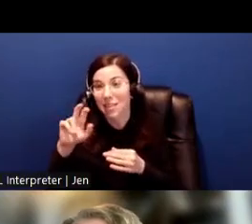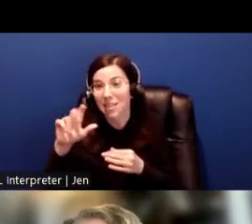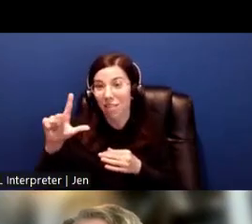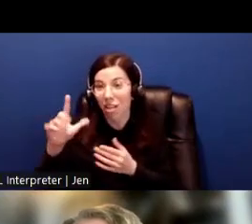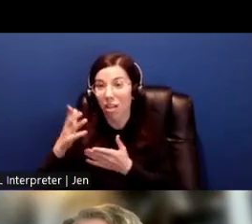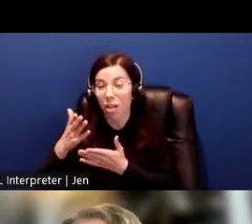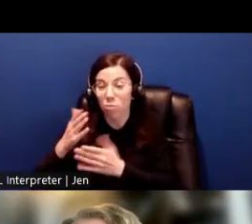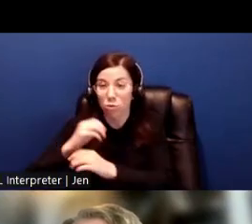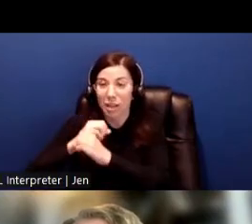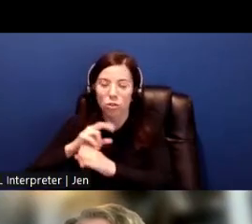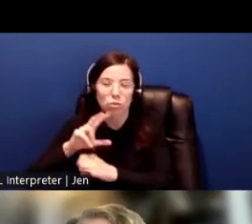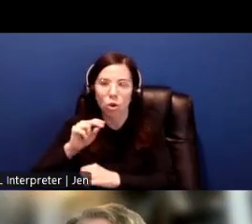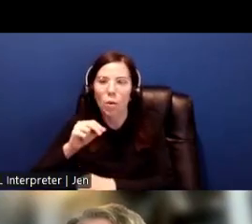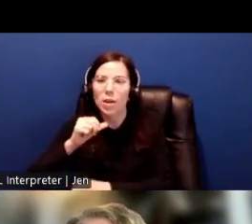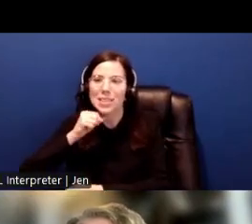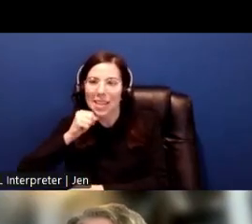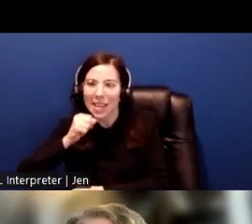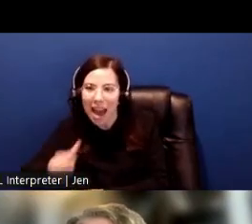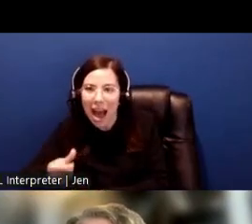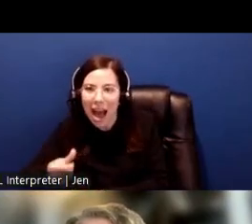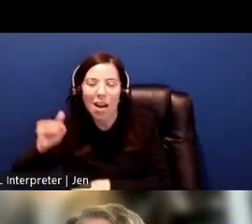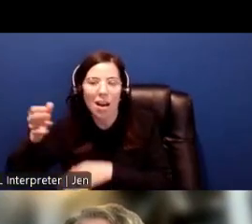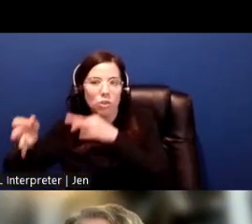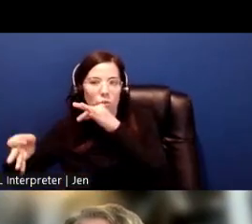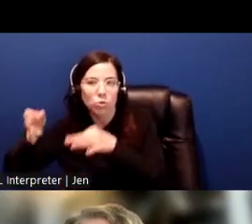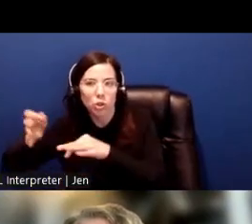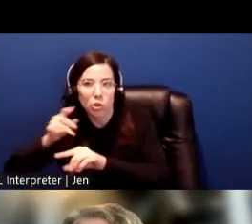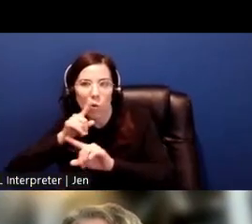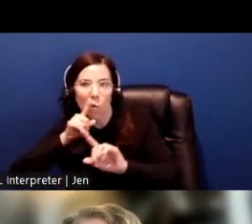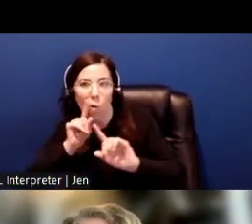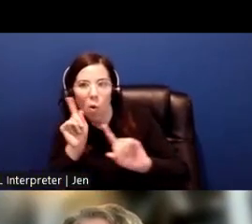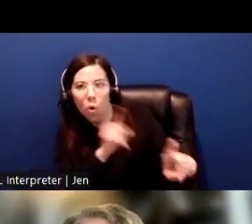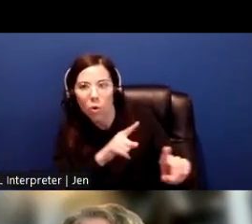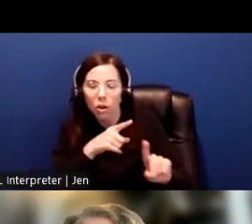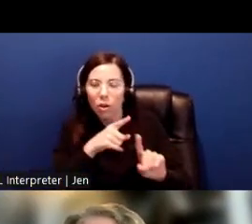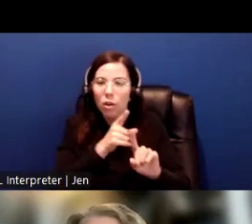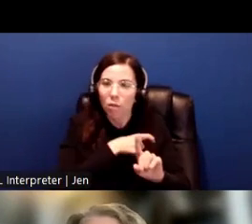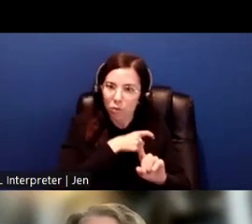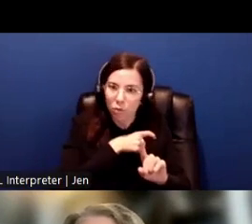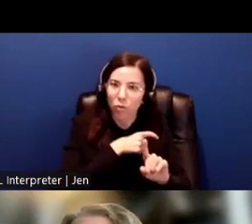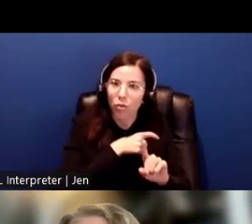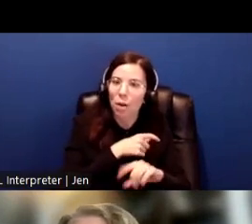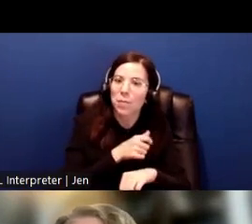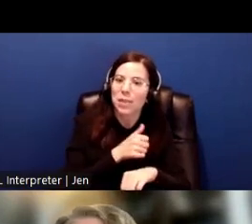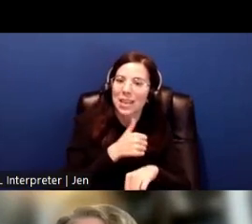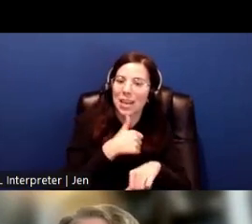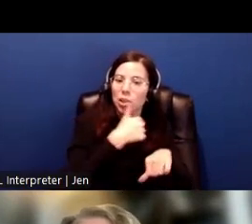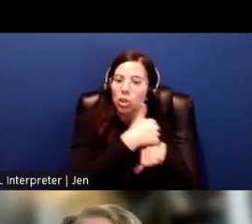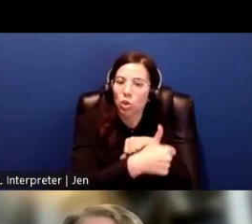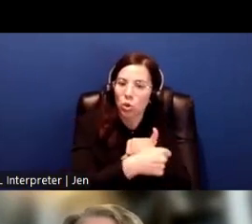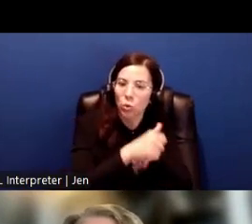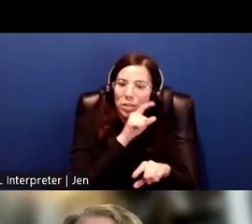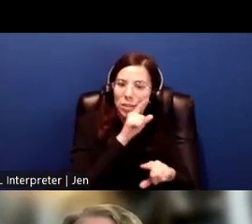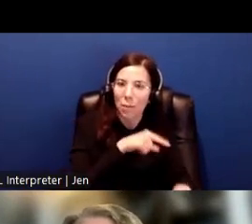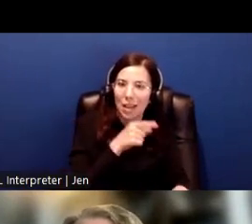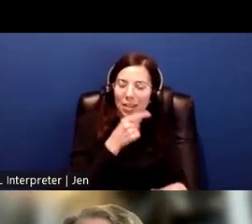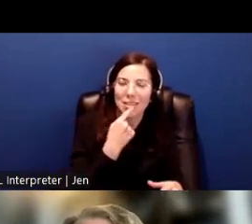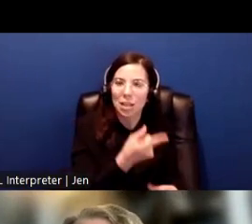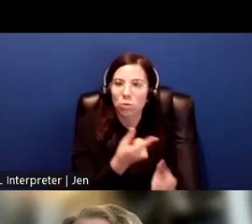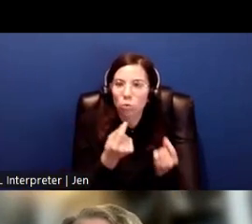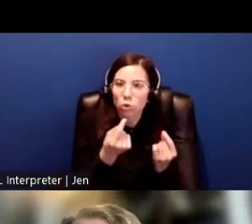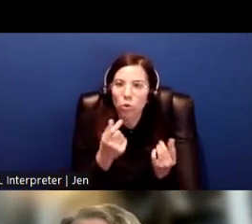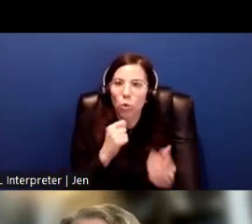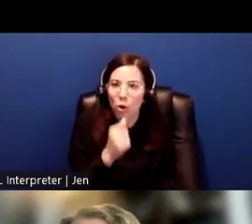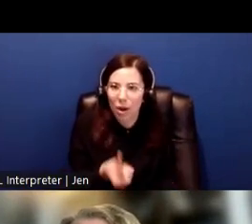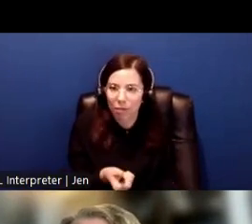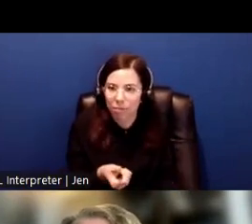It is a non-judicial order that comes from the accused command that tells that individual what to do or not do. And